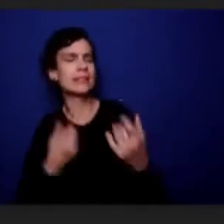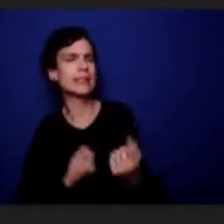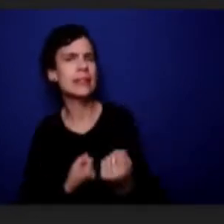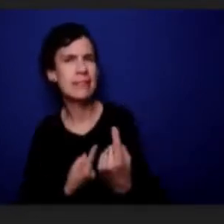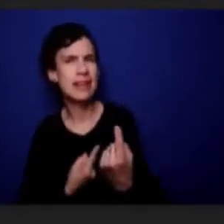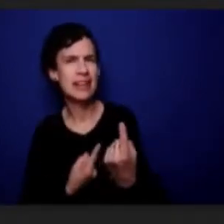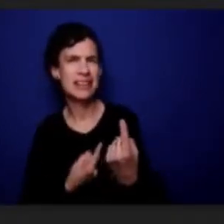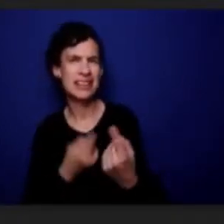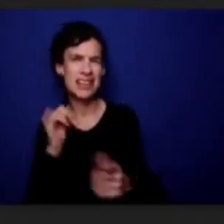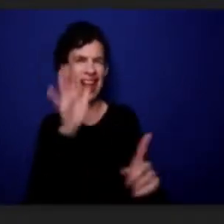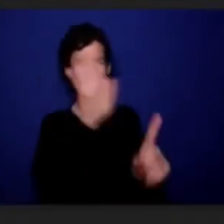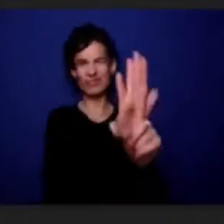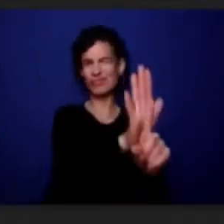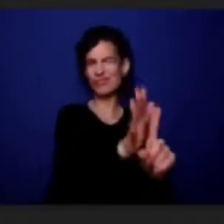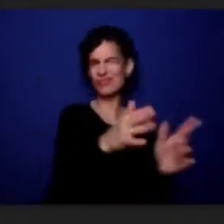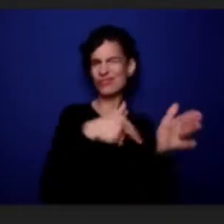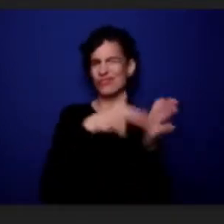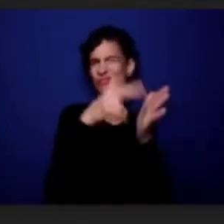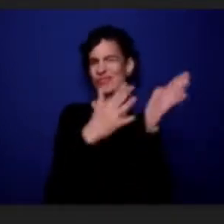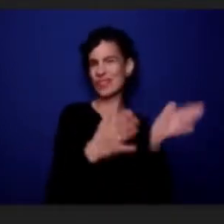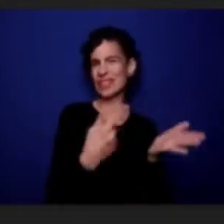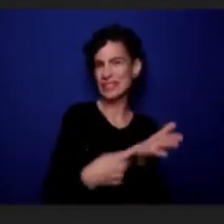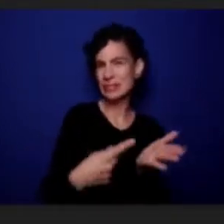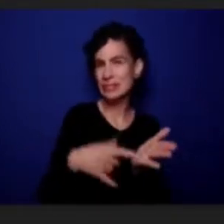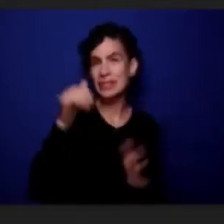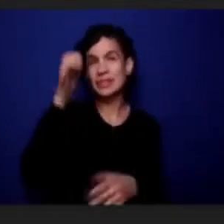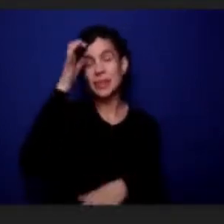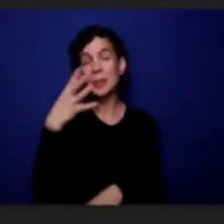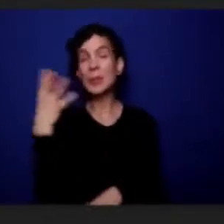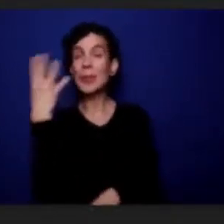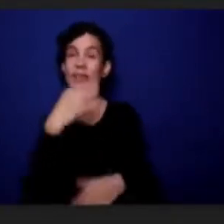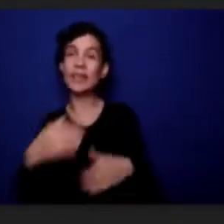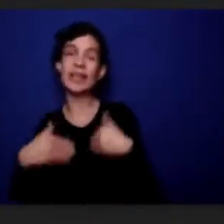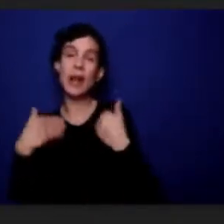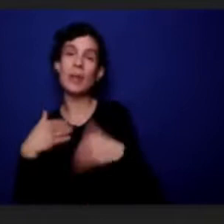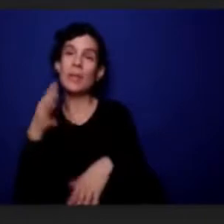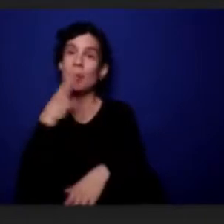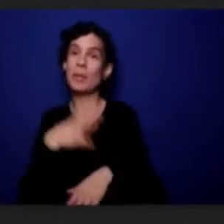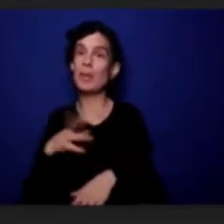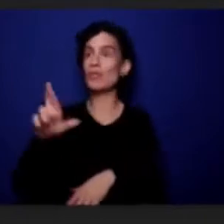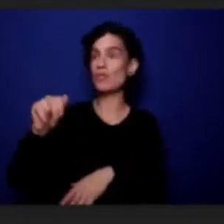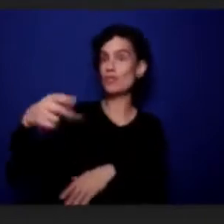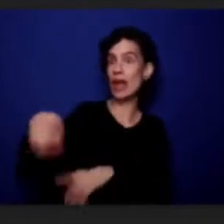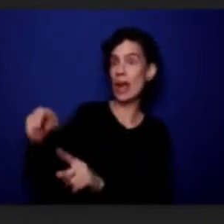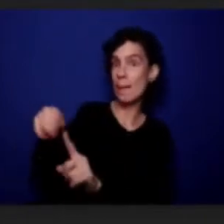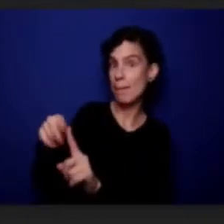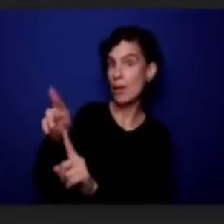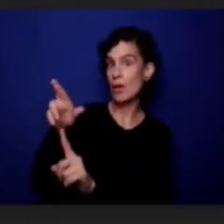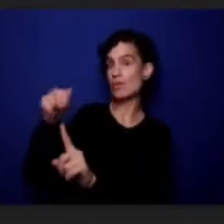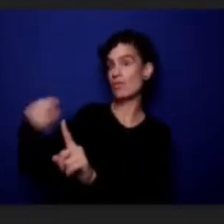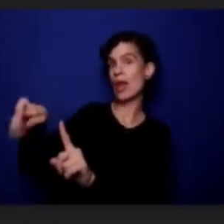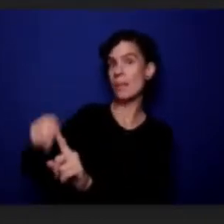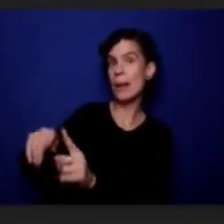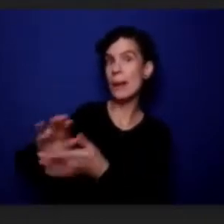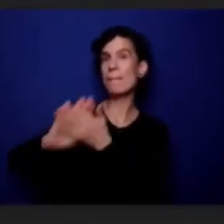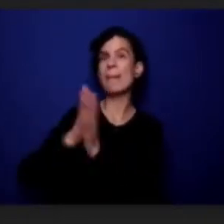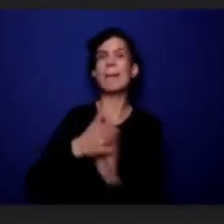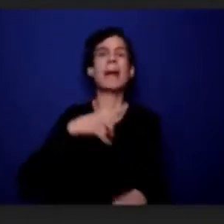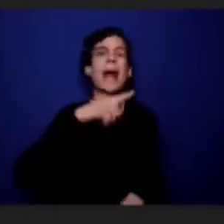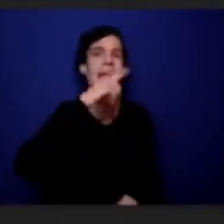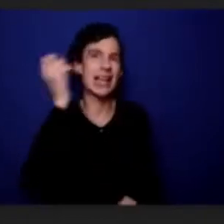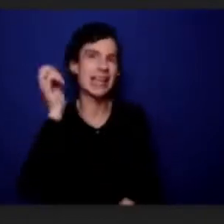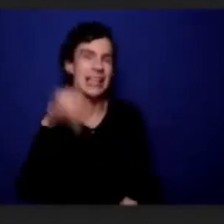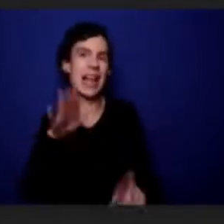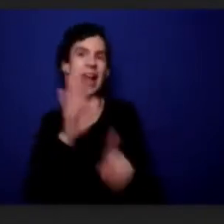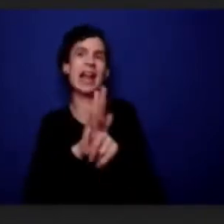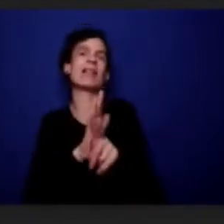beauty as something to enhance empathy is its own complicated discourse, and certainly it is related to the idea of a